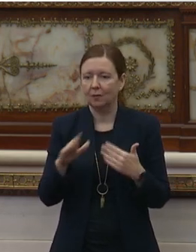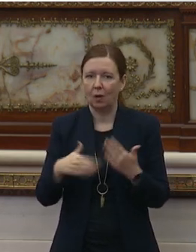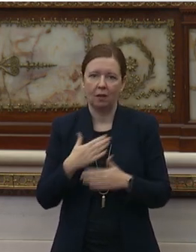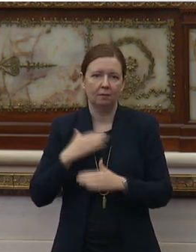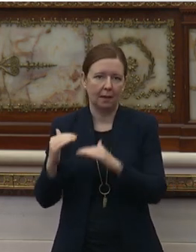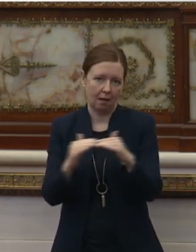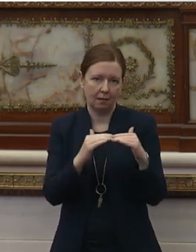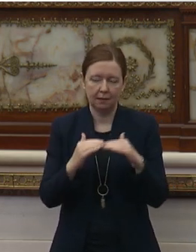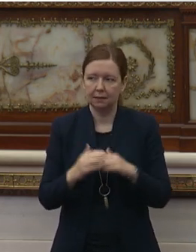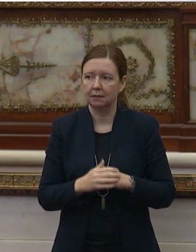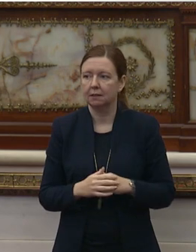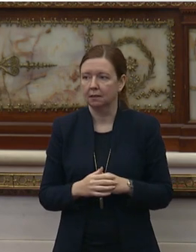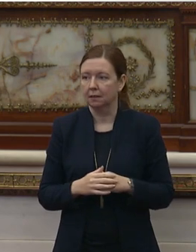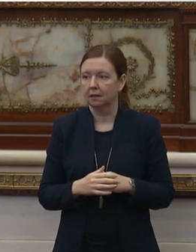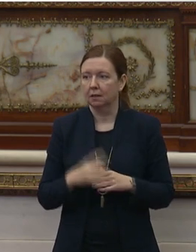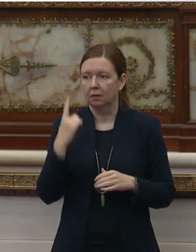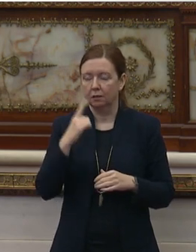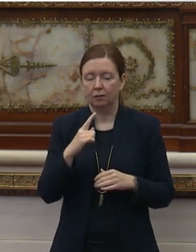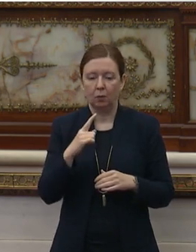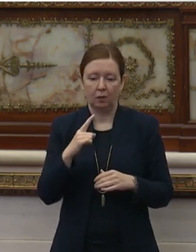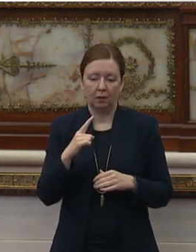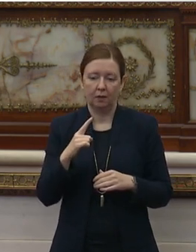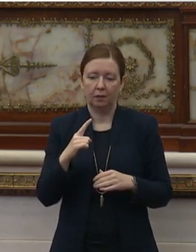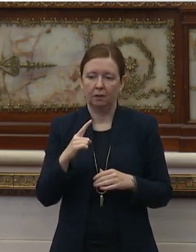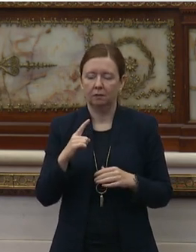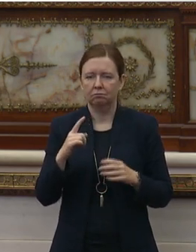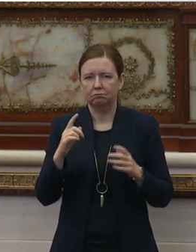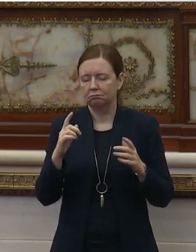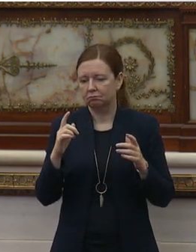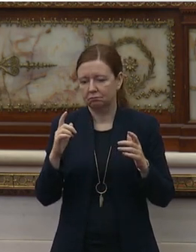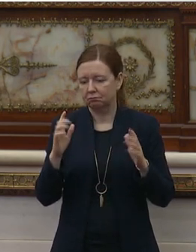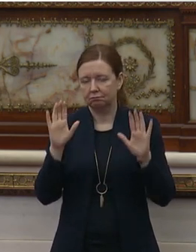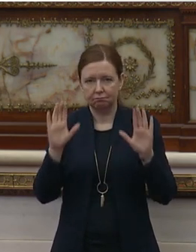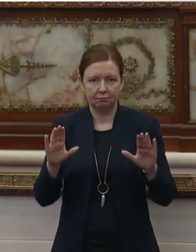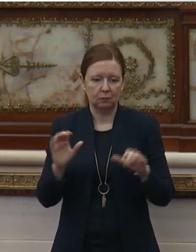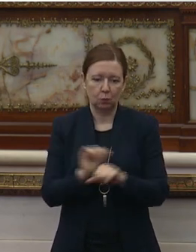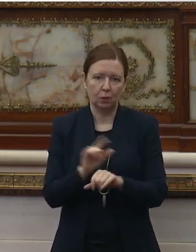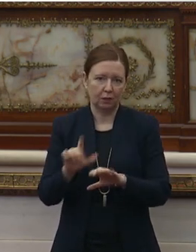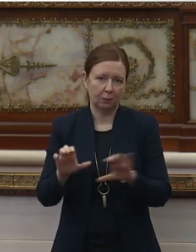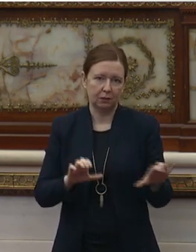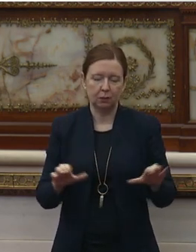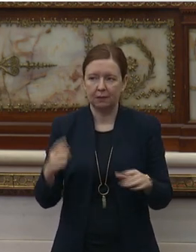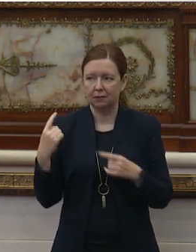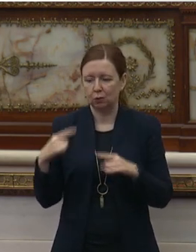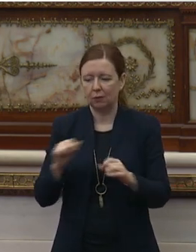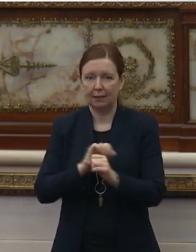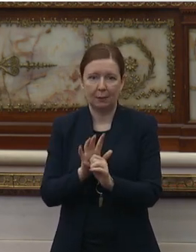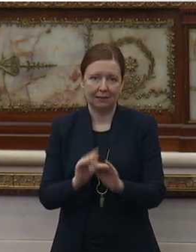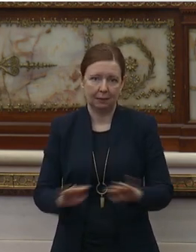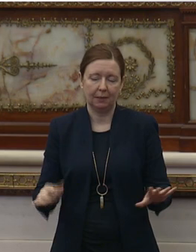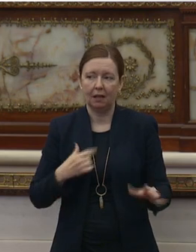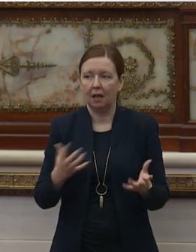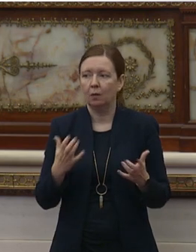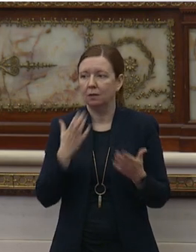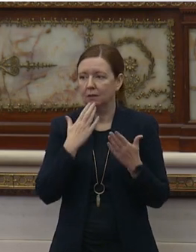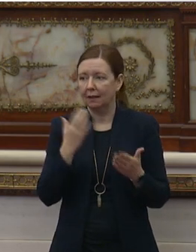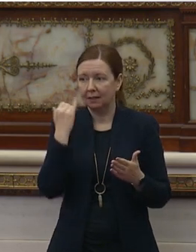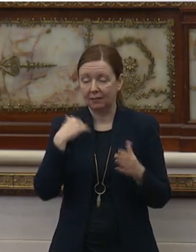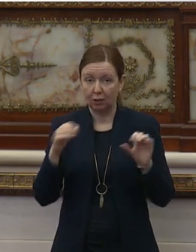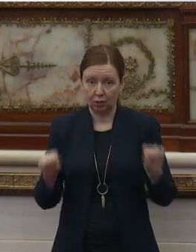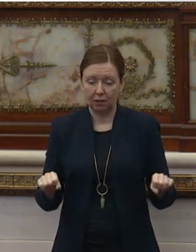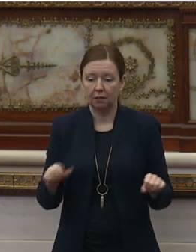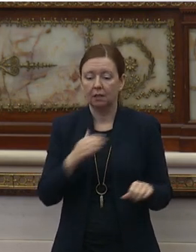my colleagues on City Council for the heroic work that people have been doing throughout this pandemic. I especially want to thank, if I